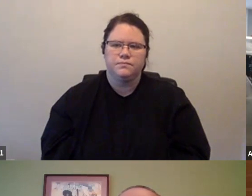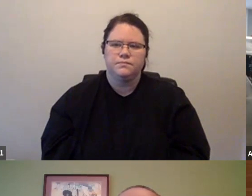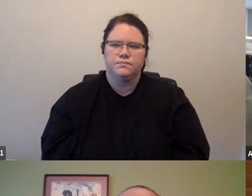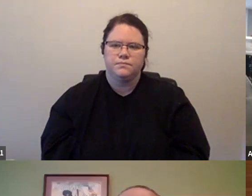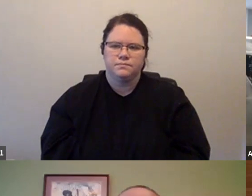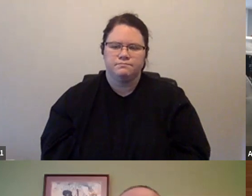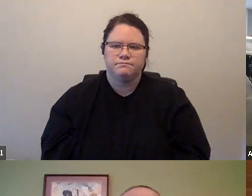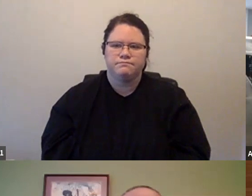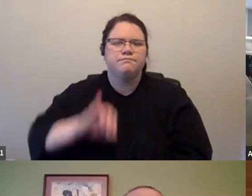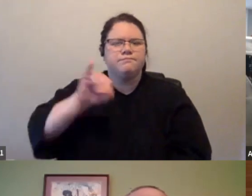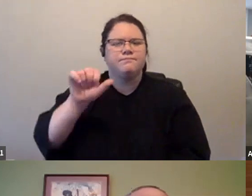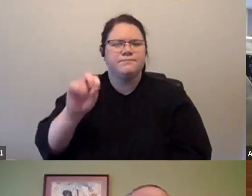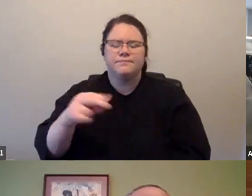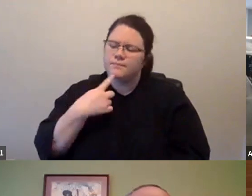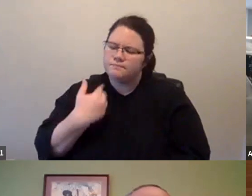Thank you, Rodney.